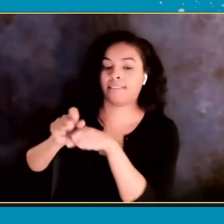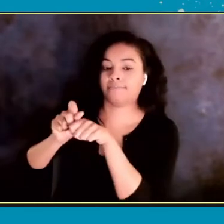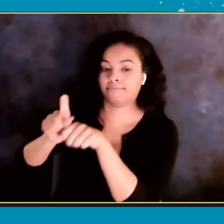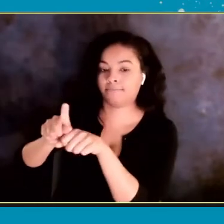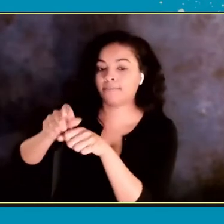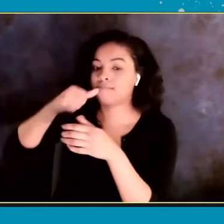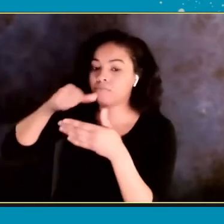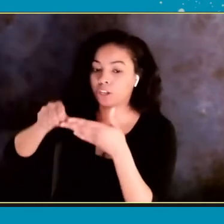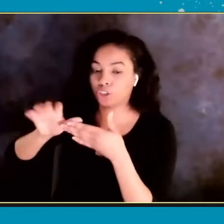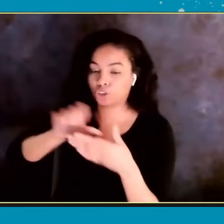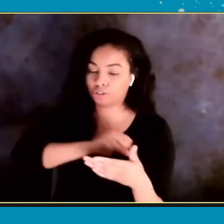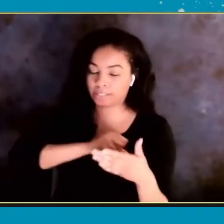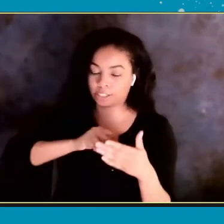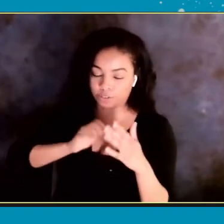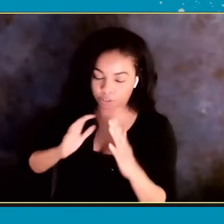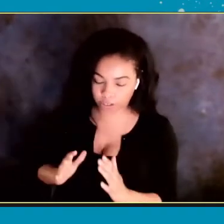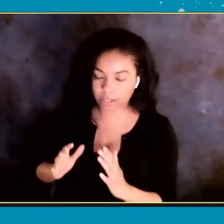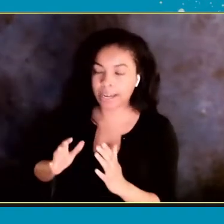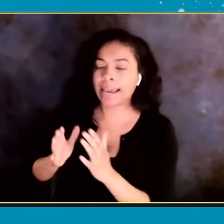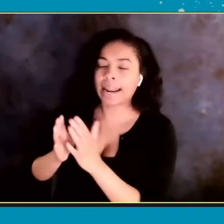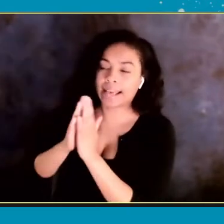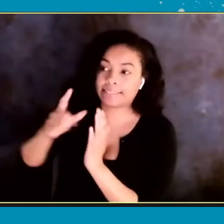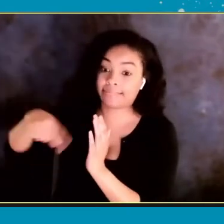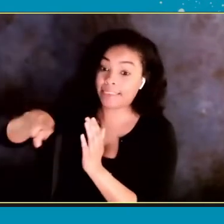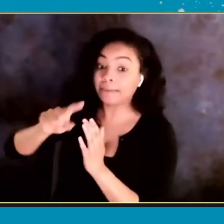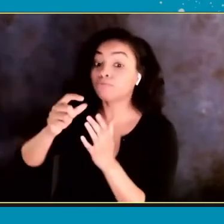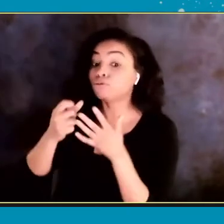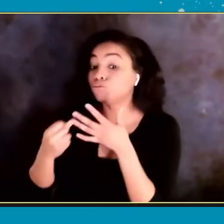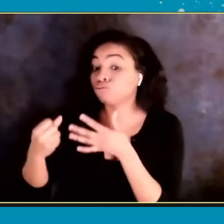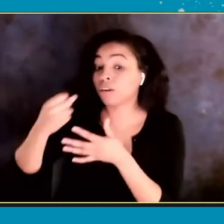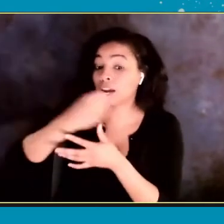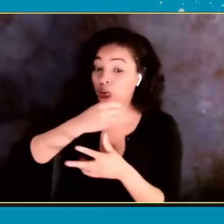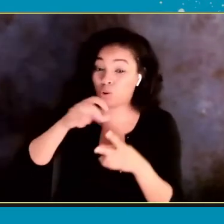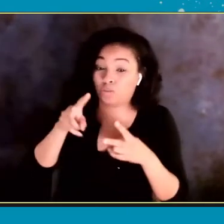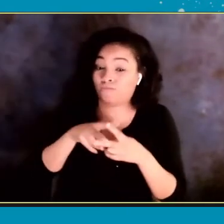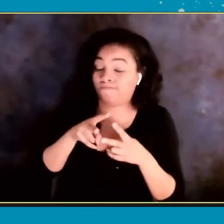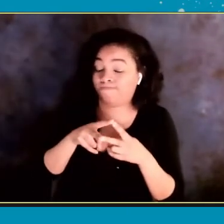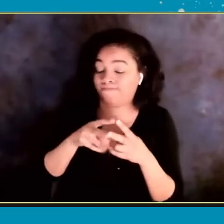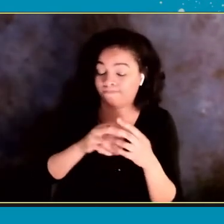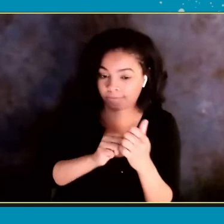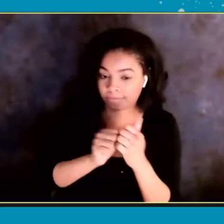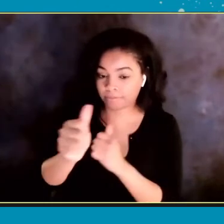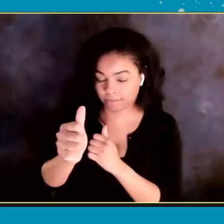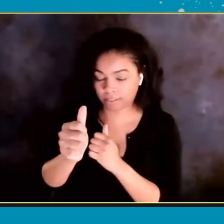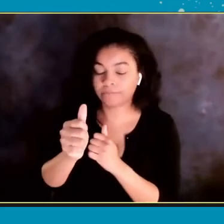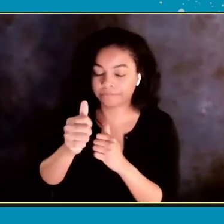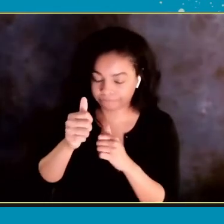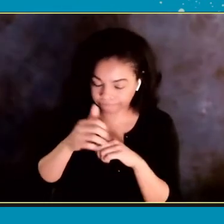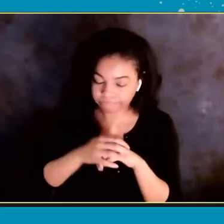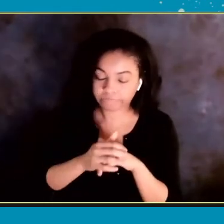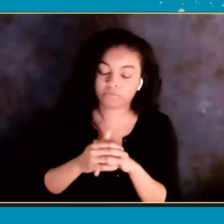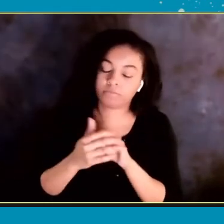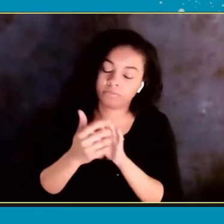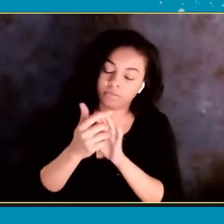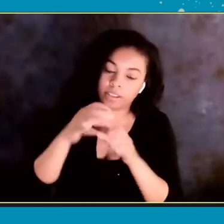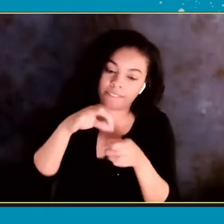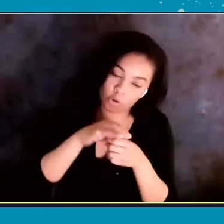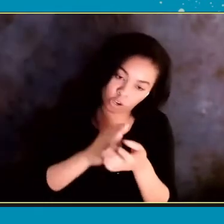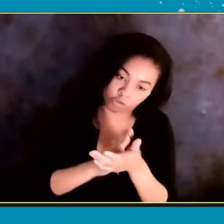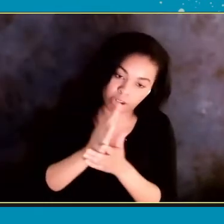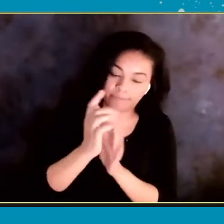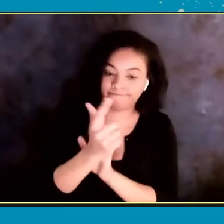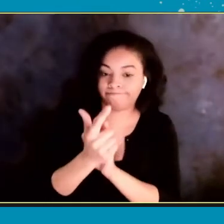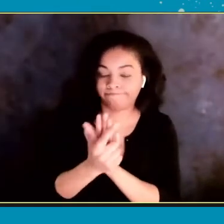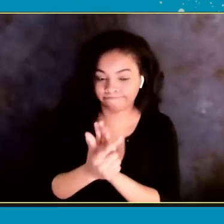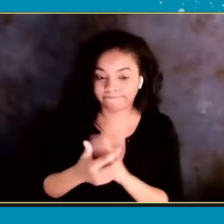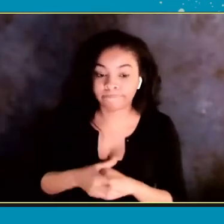to prioritize the passage of these two critical pieces of voting rights